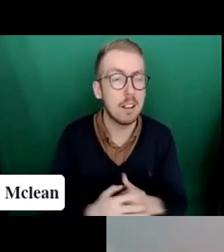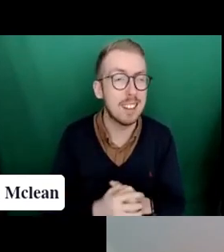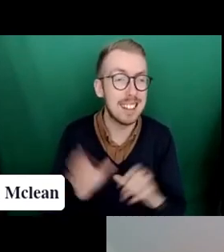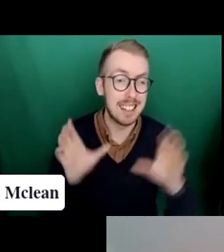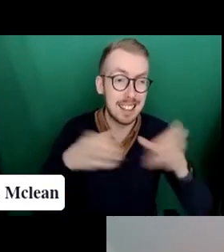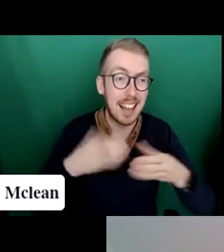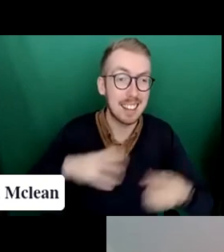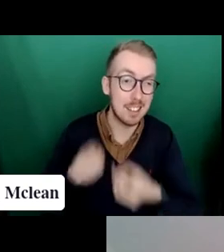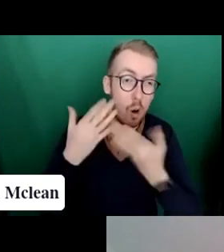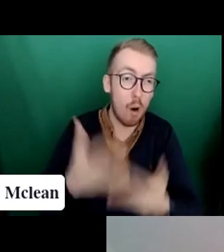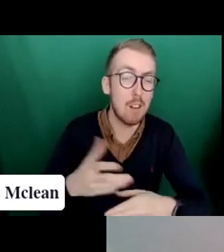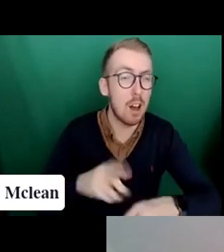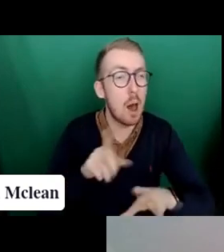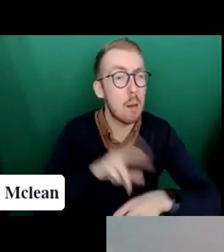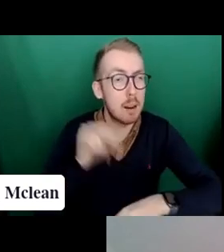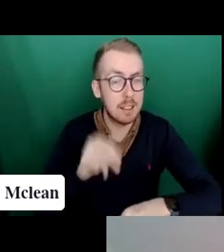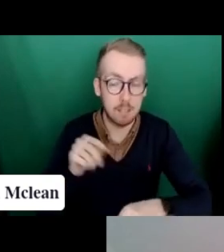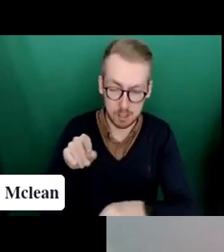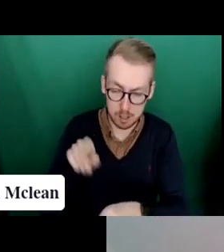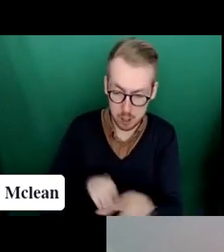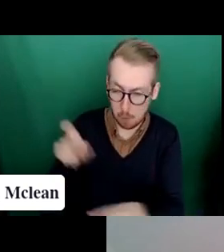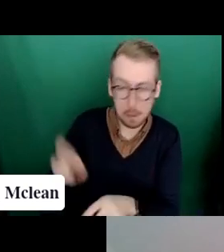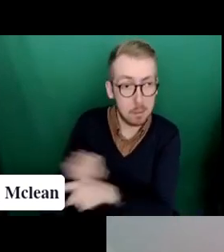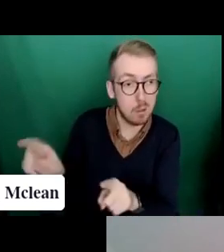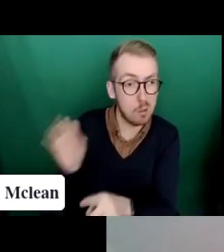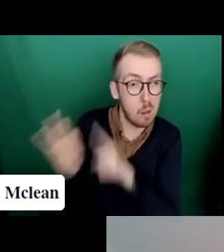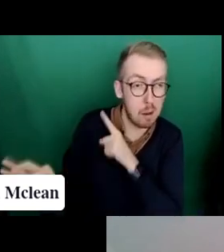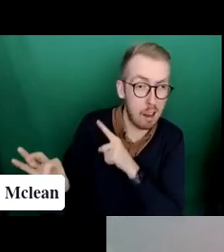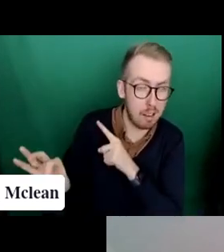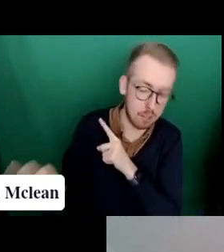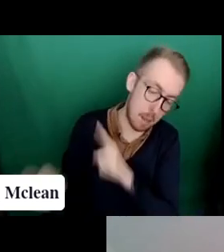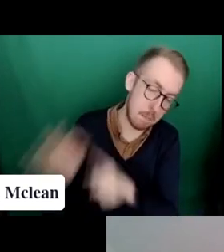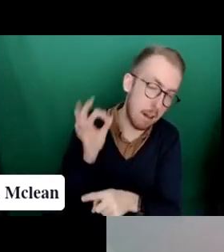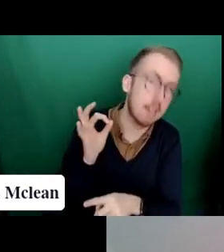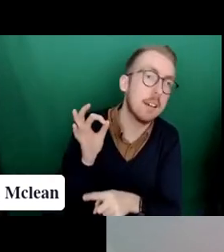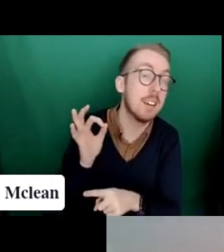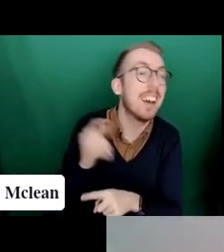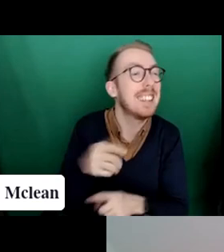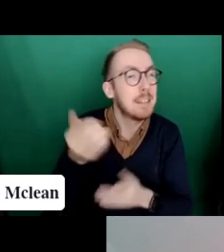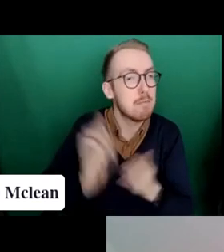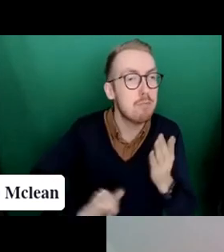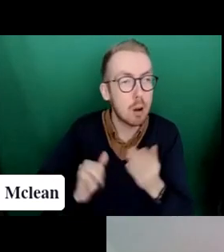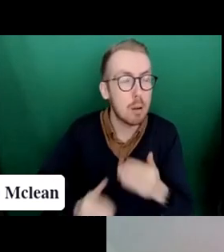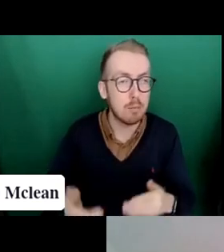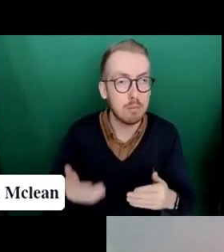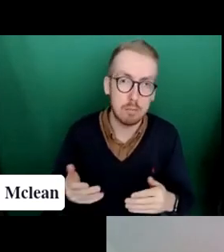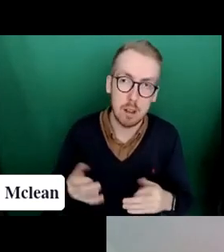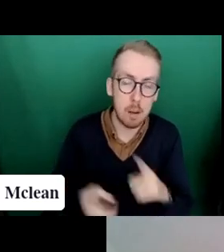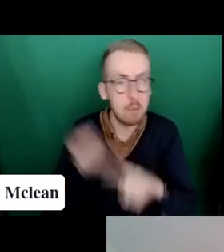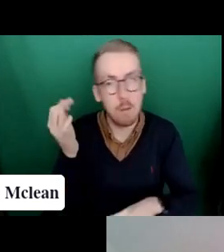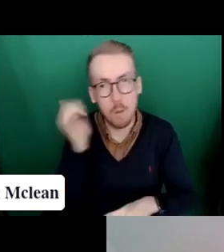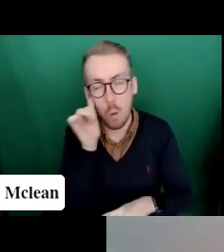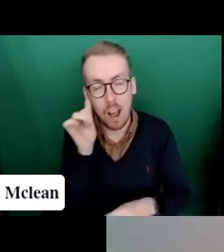those apprenticeships for young people to apply. But what this programme did was raise awareness of opportunities such